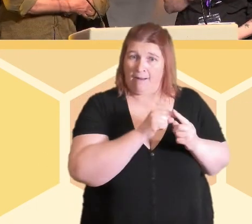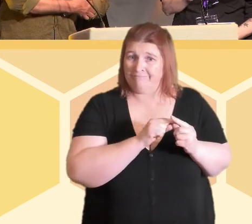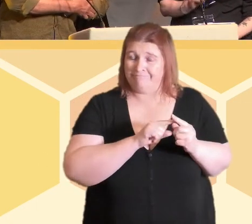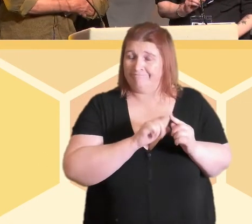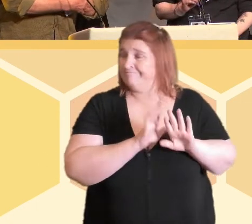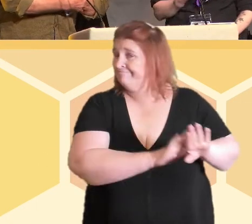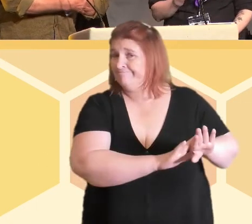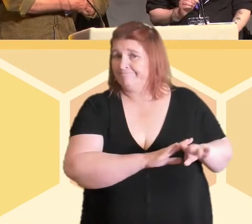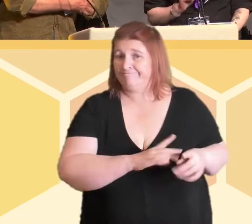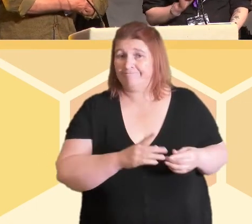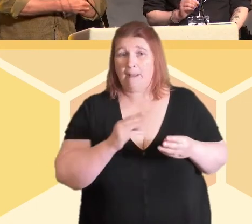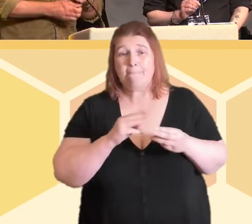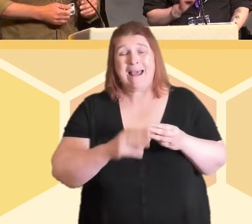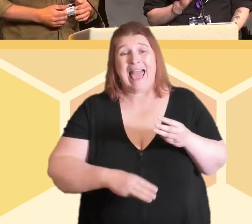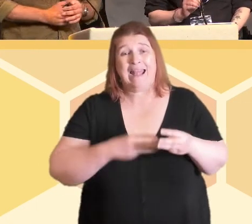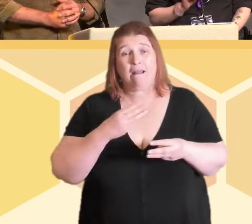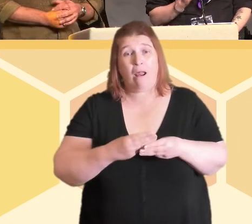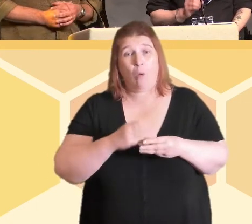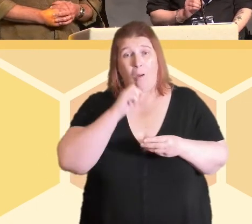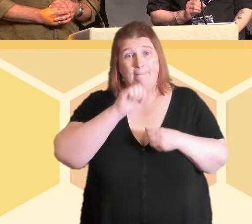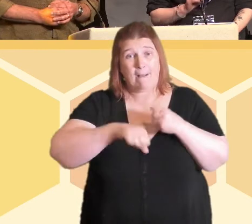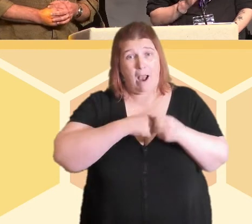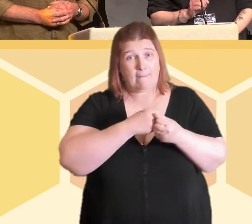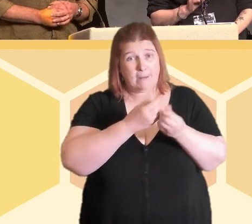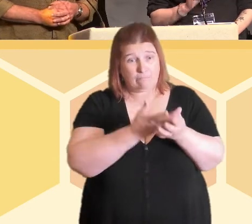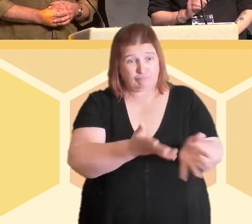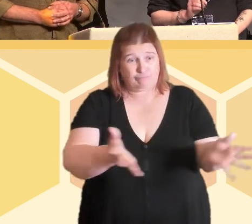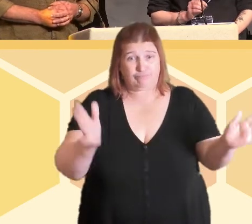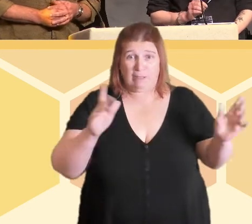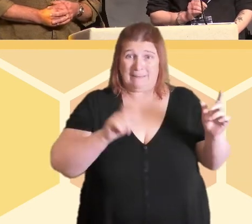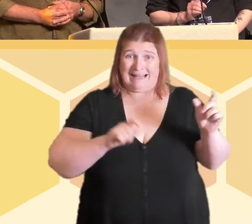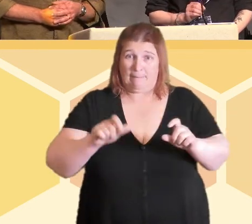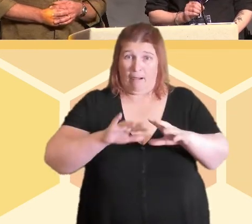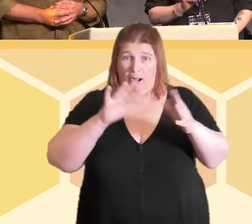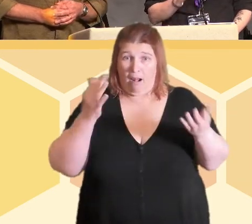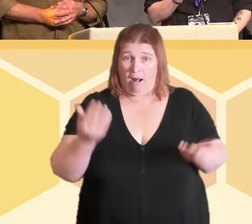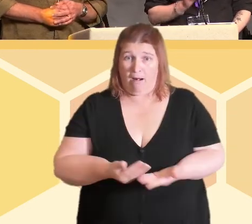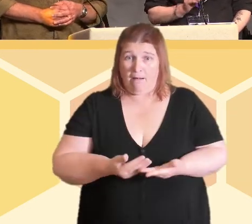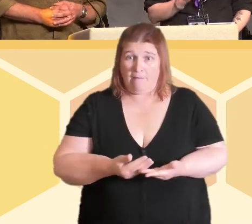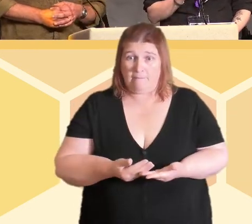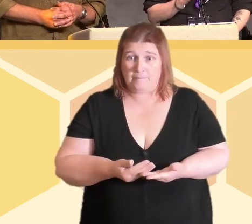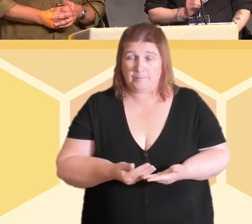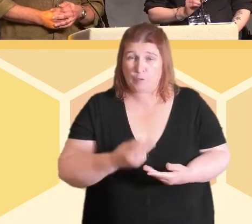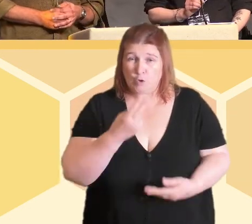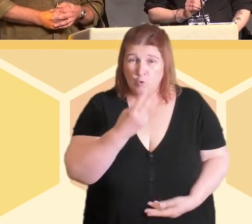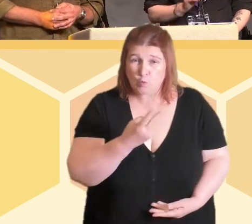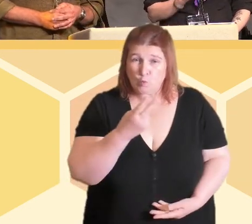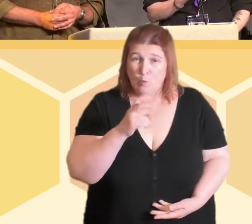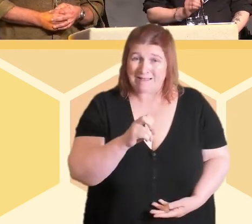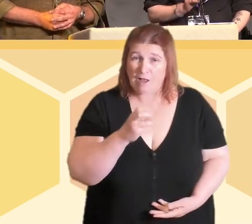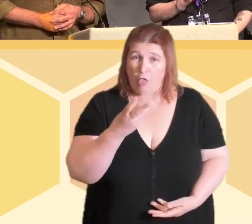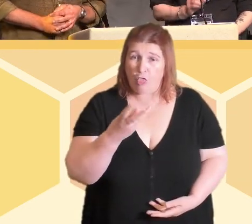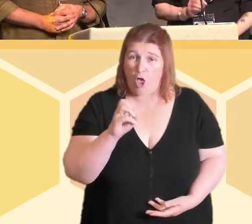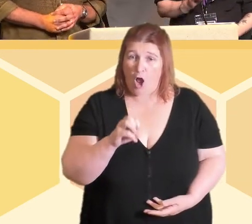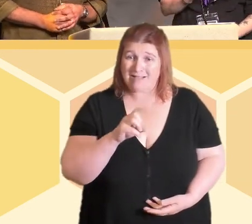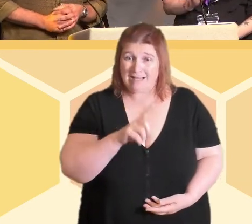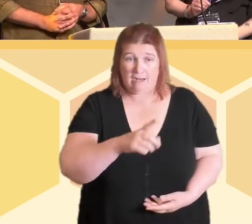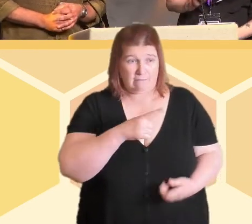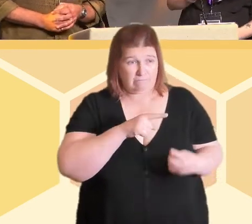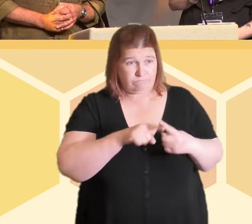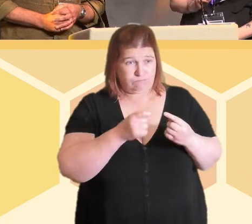years, millennials will soon make up the vast majority of the global workforce. By 2030, they will